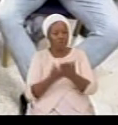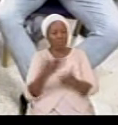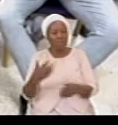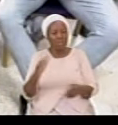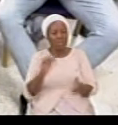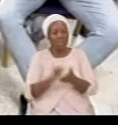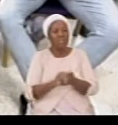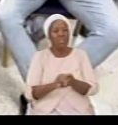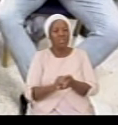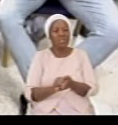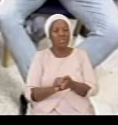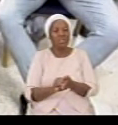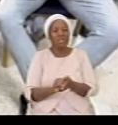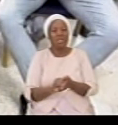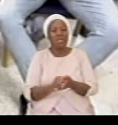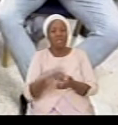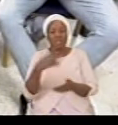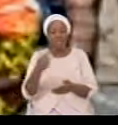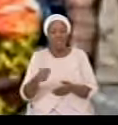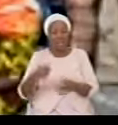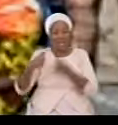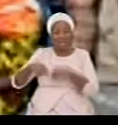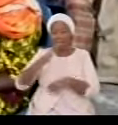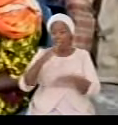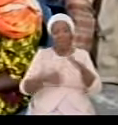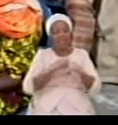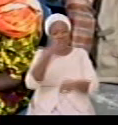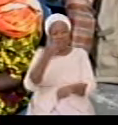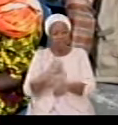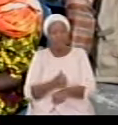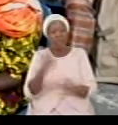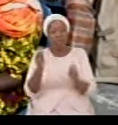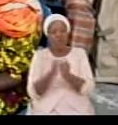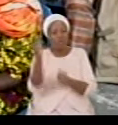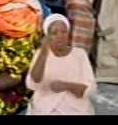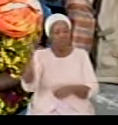be established with grace,